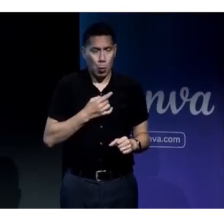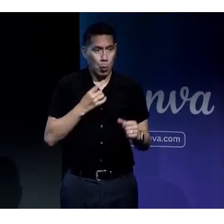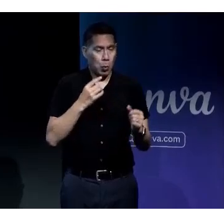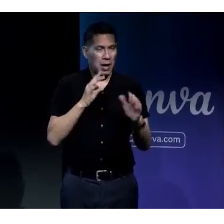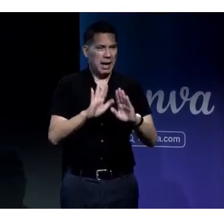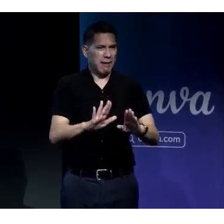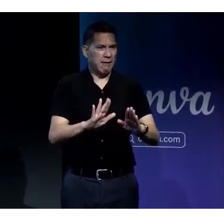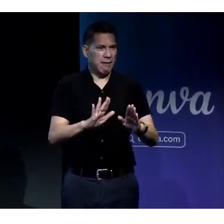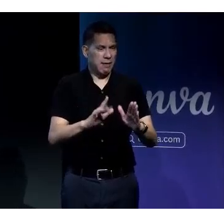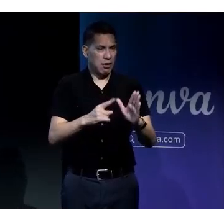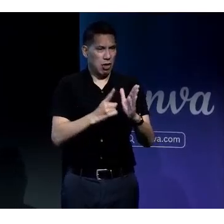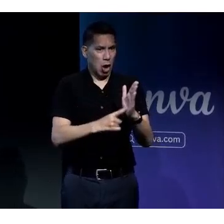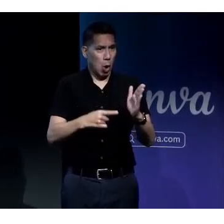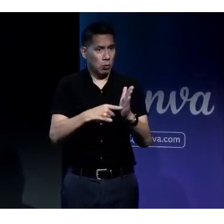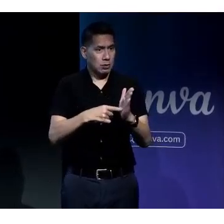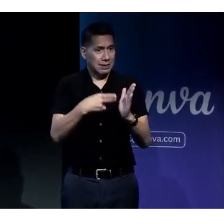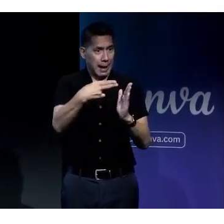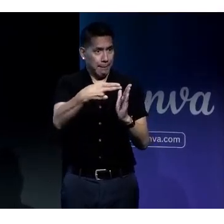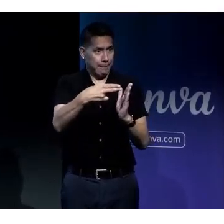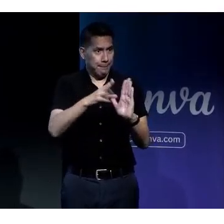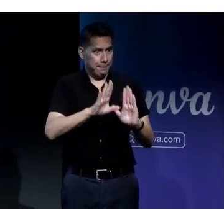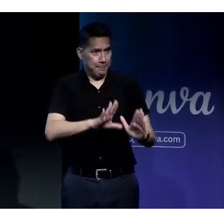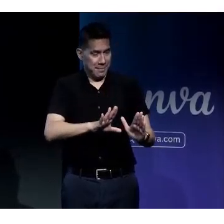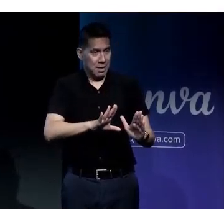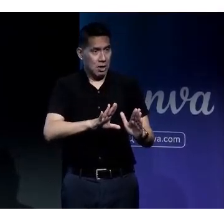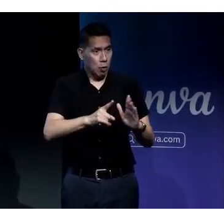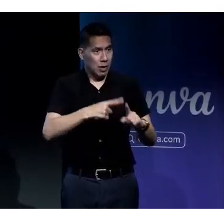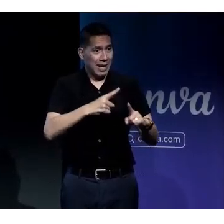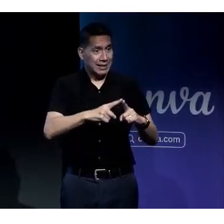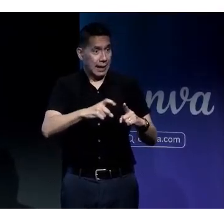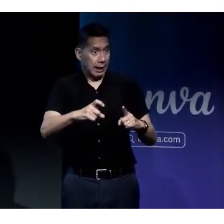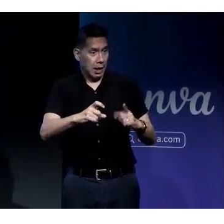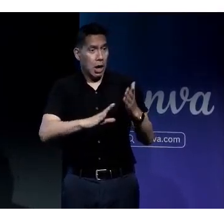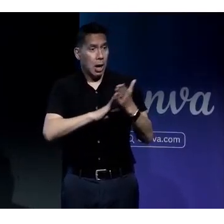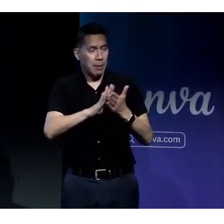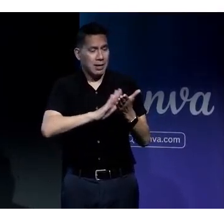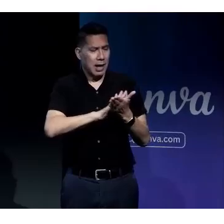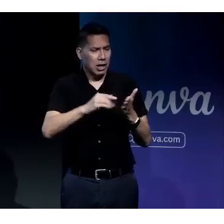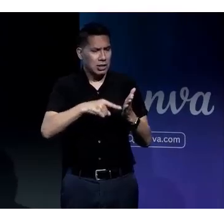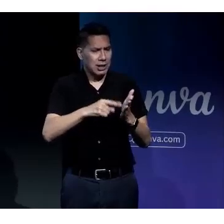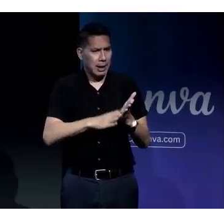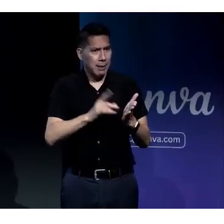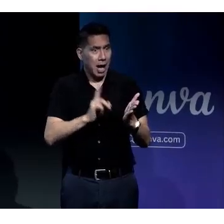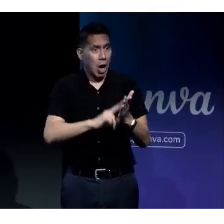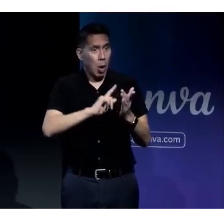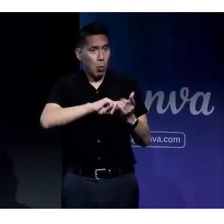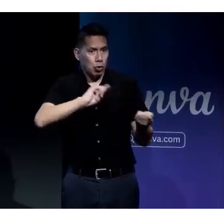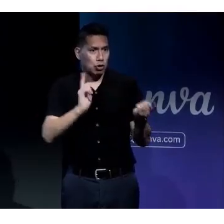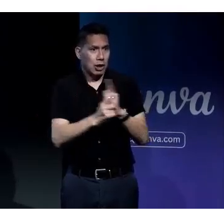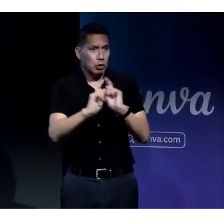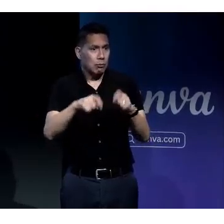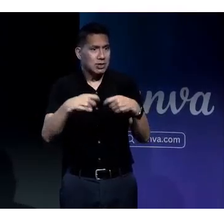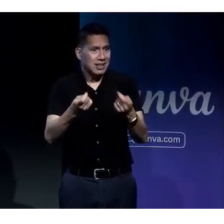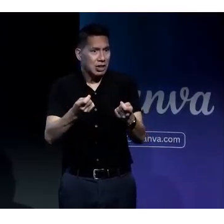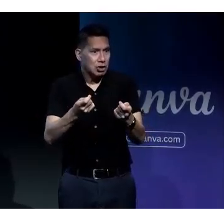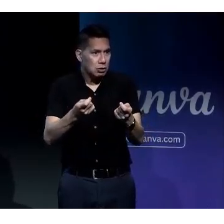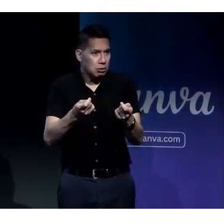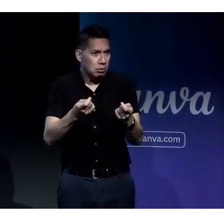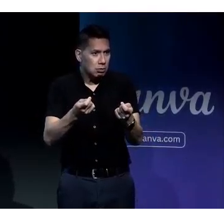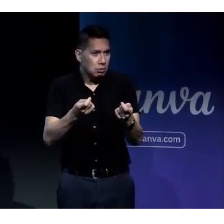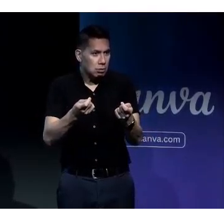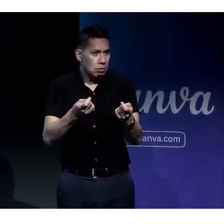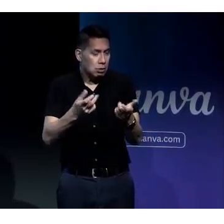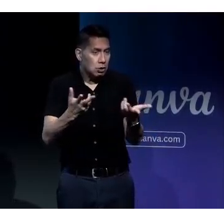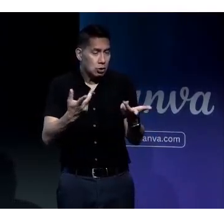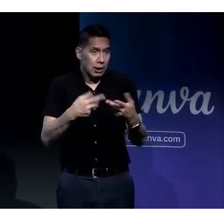as an empty string to mark it as decorative. In that case, the HTML would be translated to a presentation ARIA role instead. If